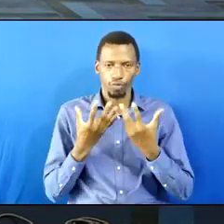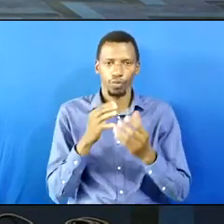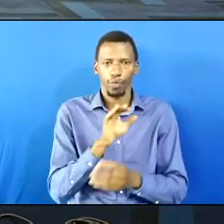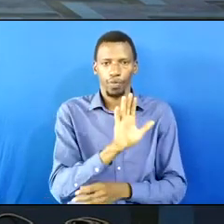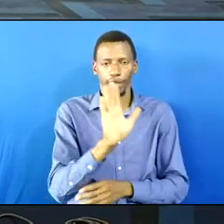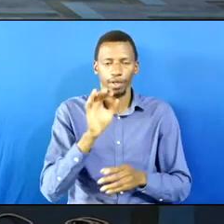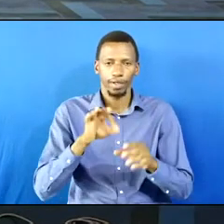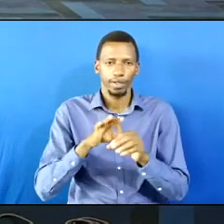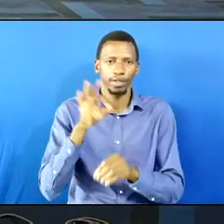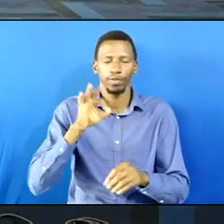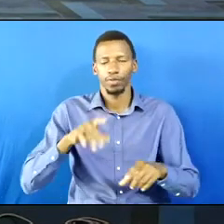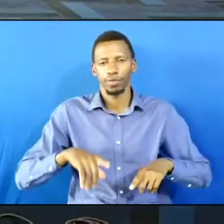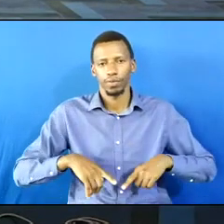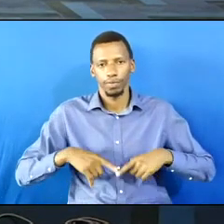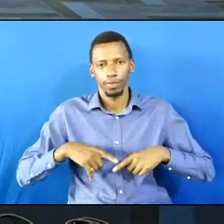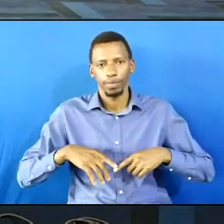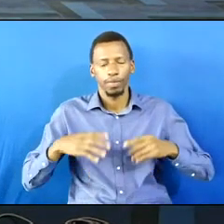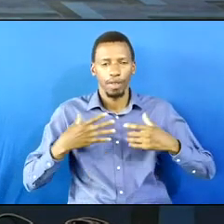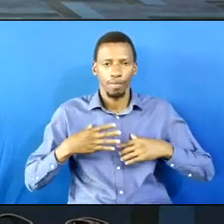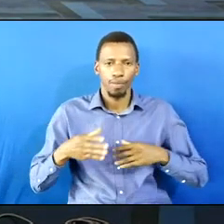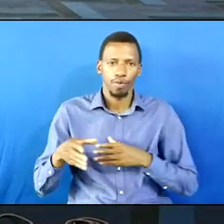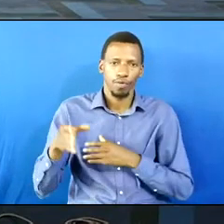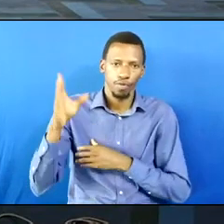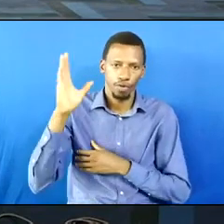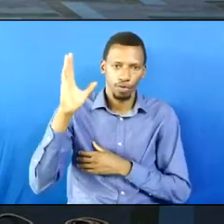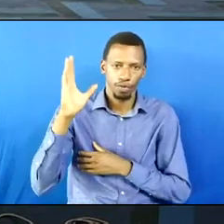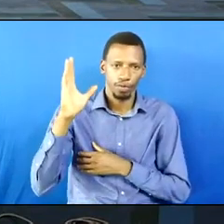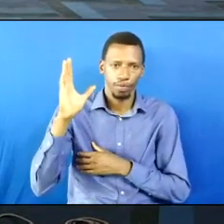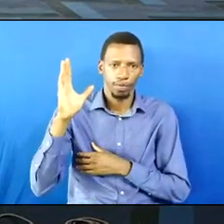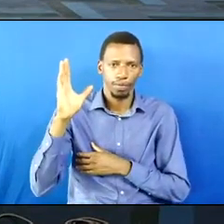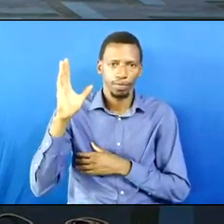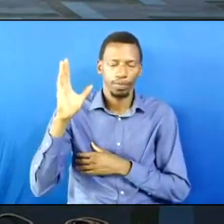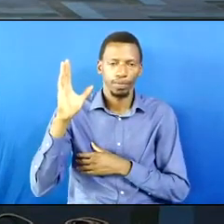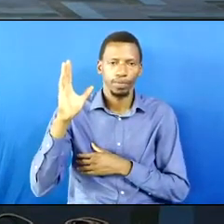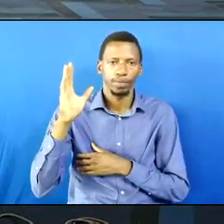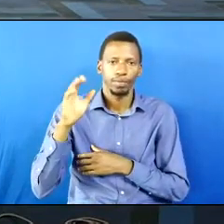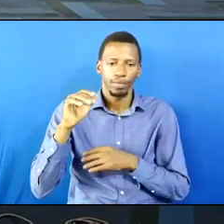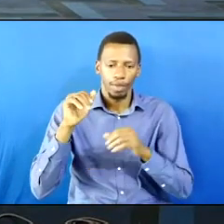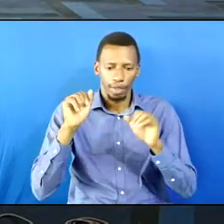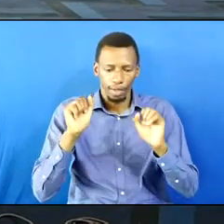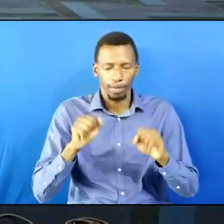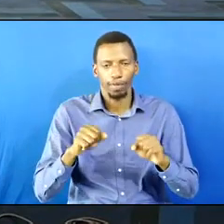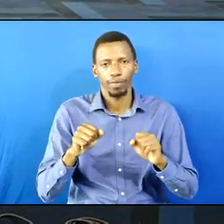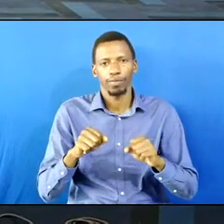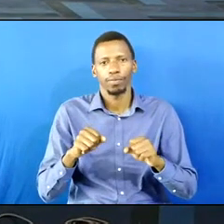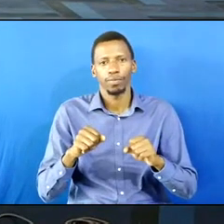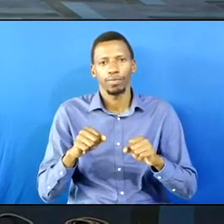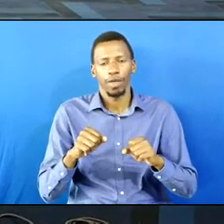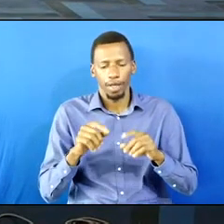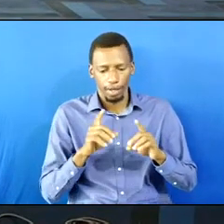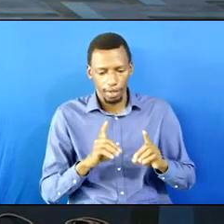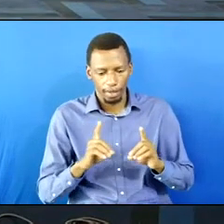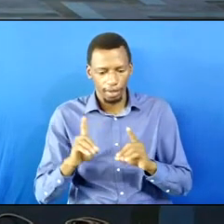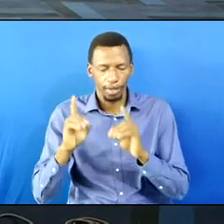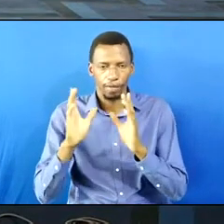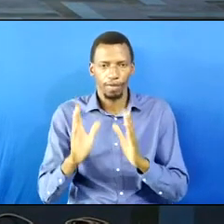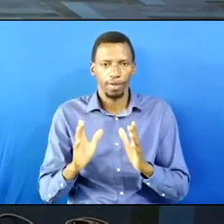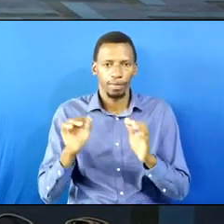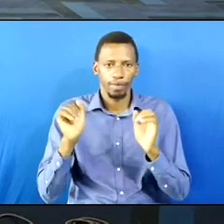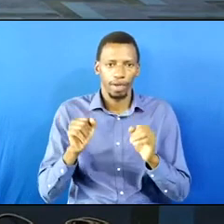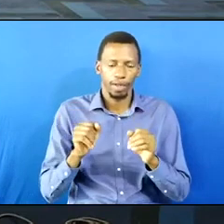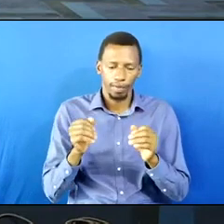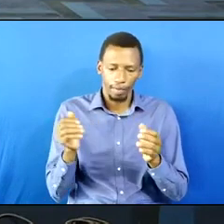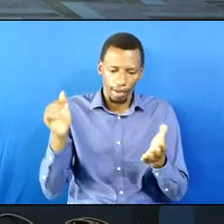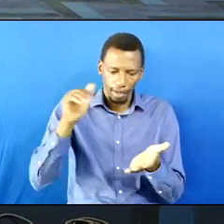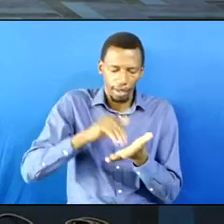life, that the people of God, the saints, the sojourners, the pilgrims can